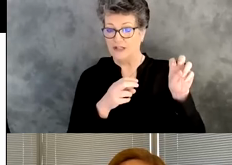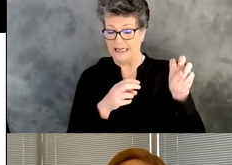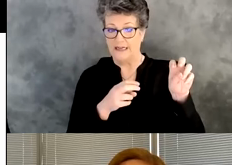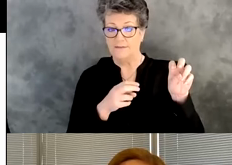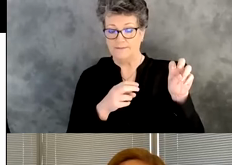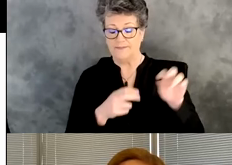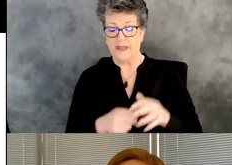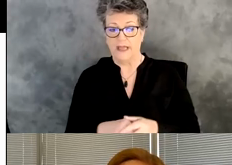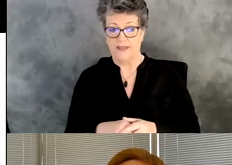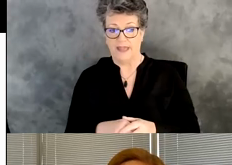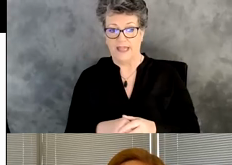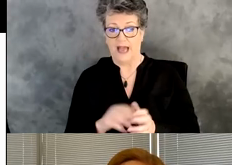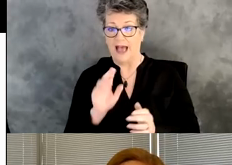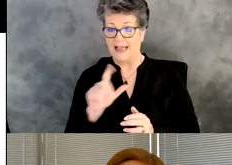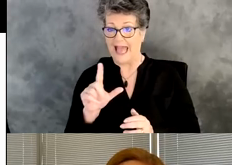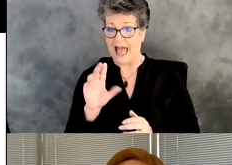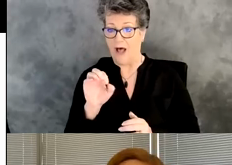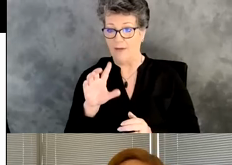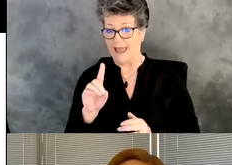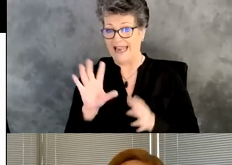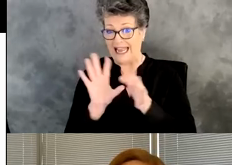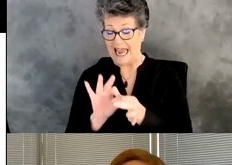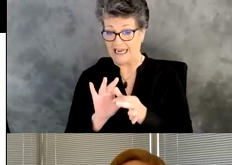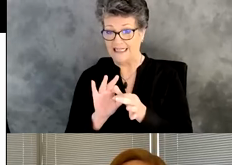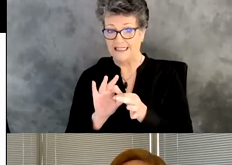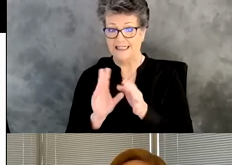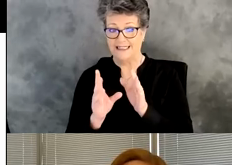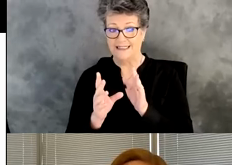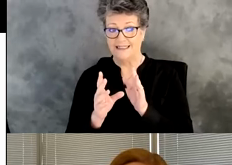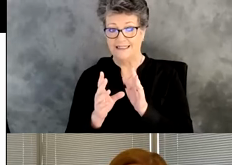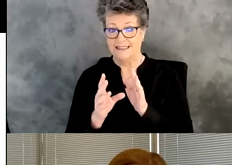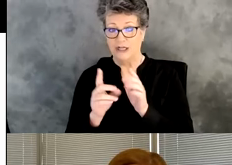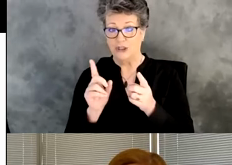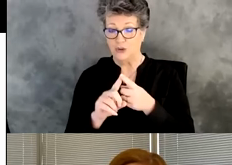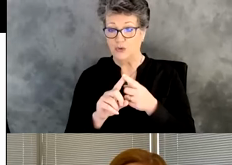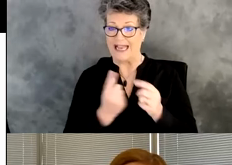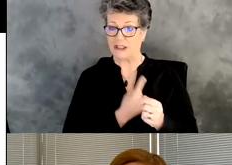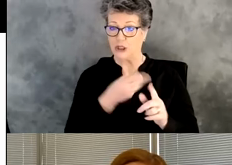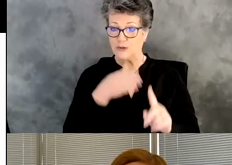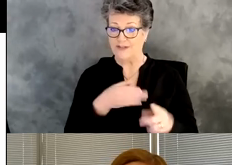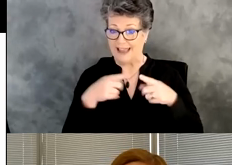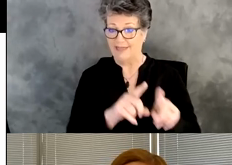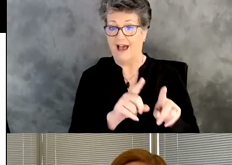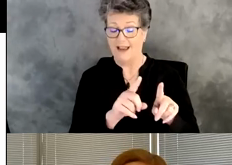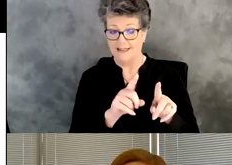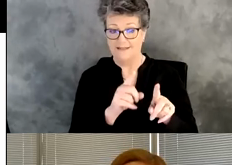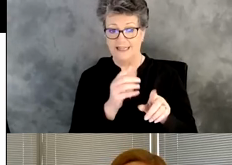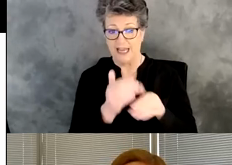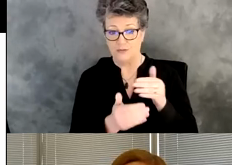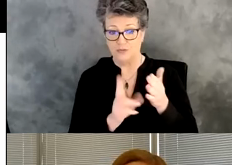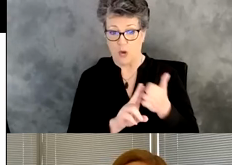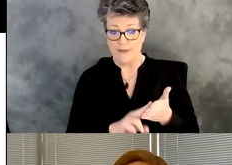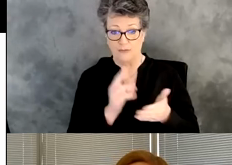the CalMedi-Connect demonstration to an exclusively aligned enrollment process, which